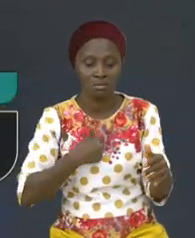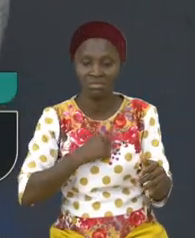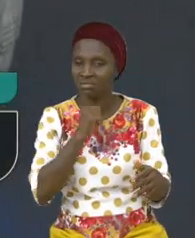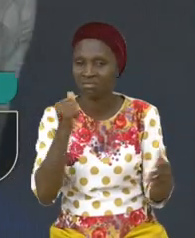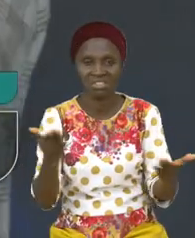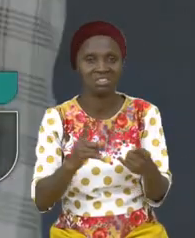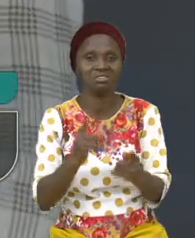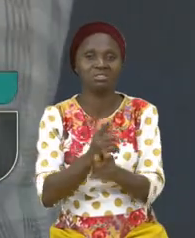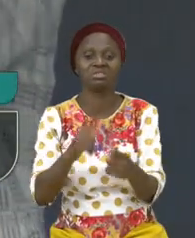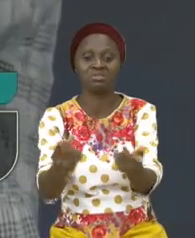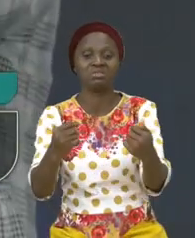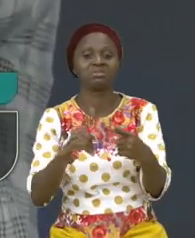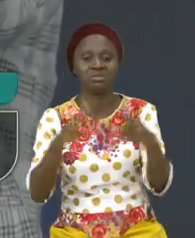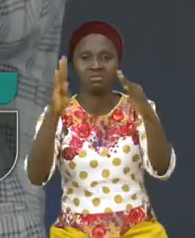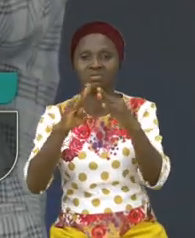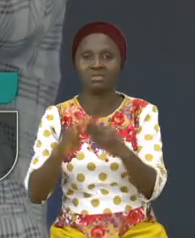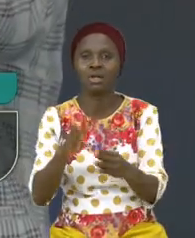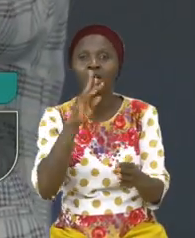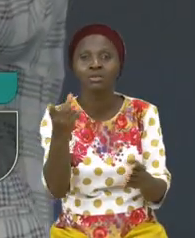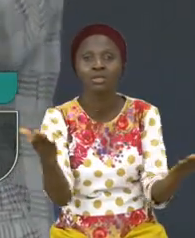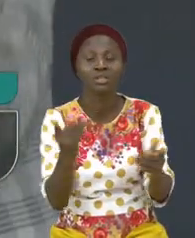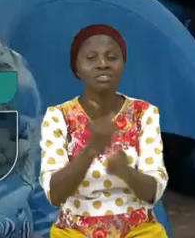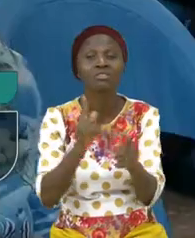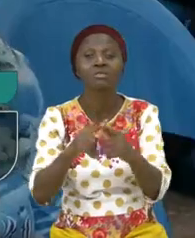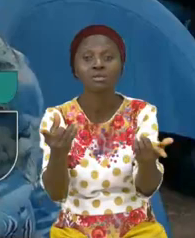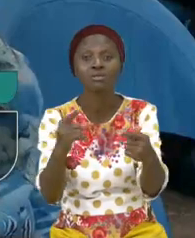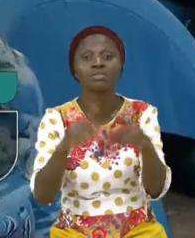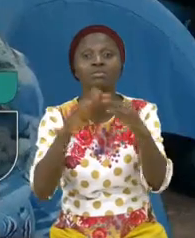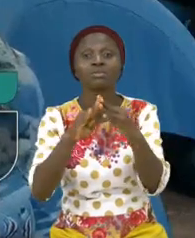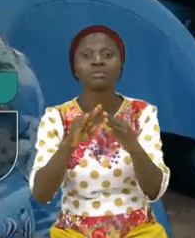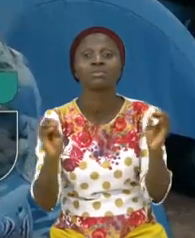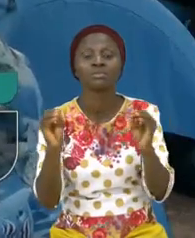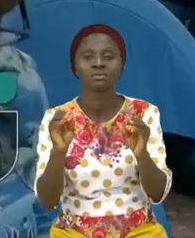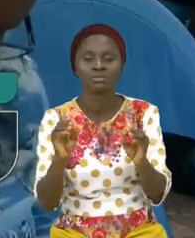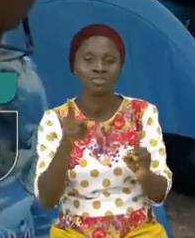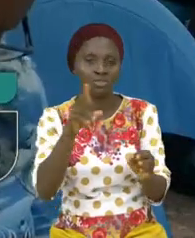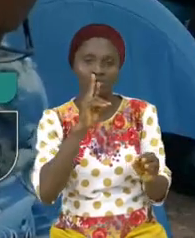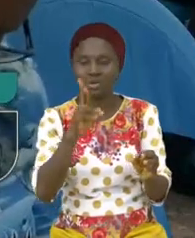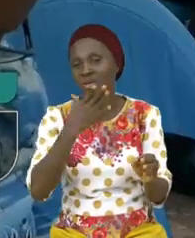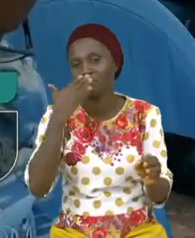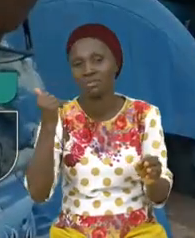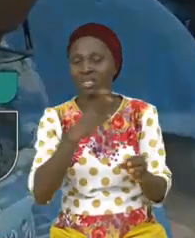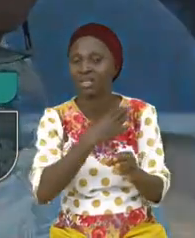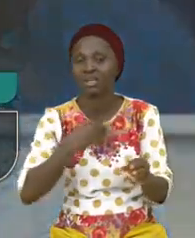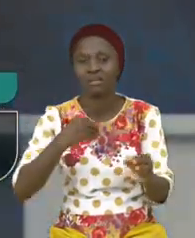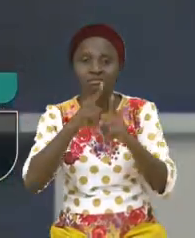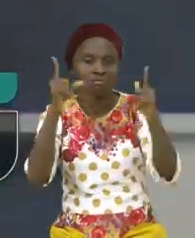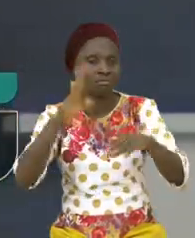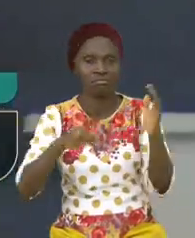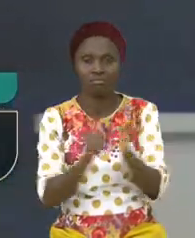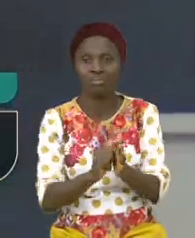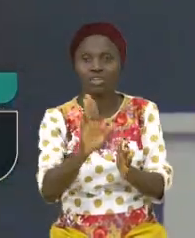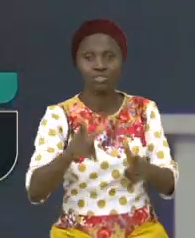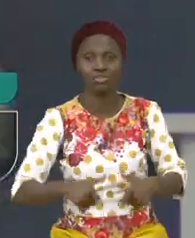to attend meeting. Are you here just to attend meeting? You are better, you are greater than that. Your life,